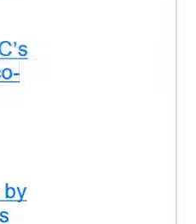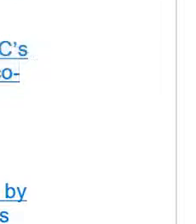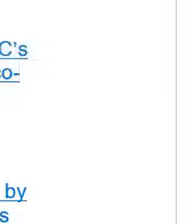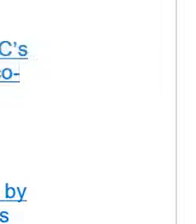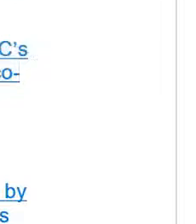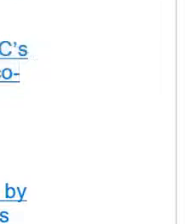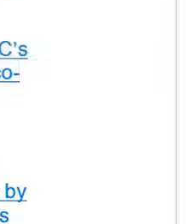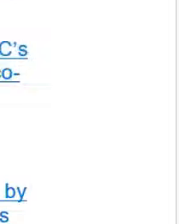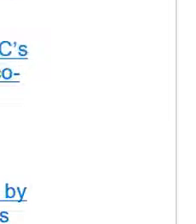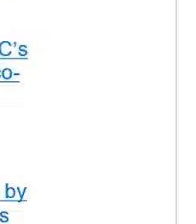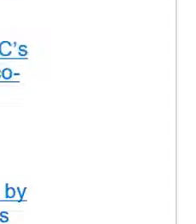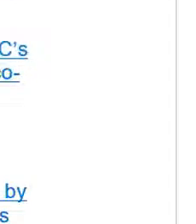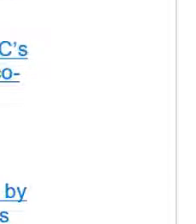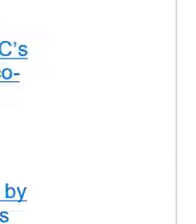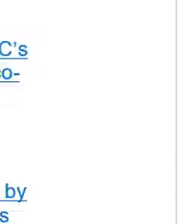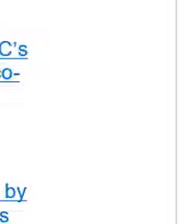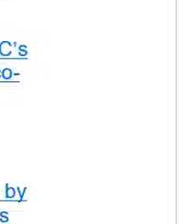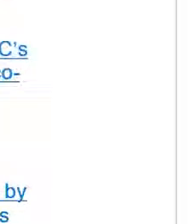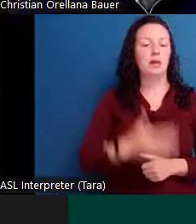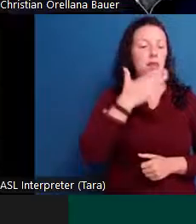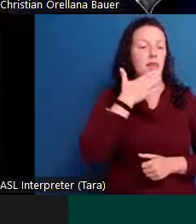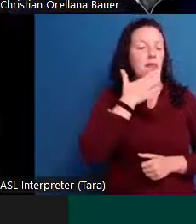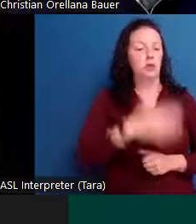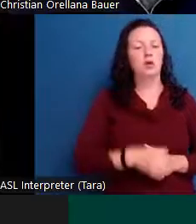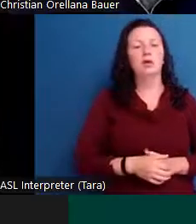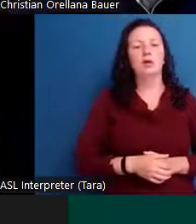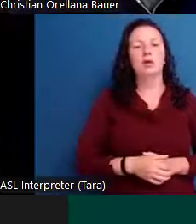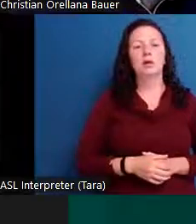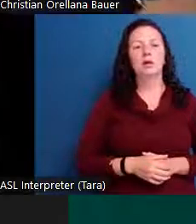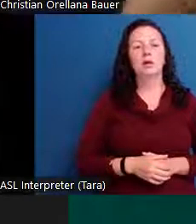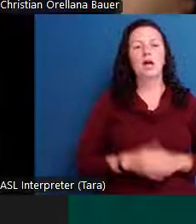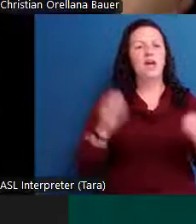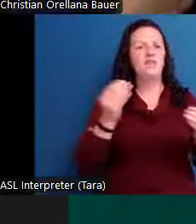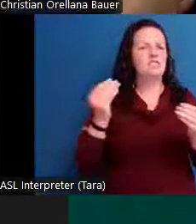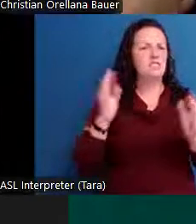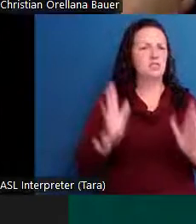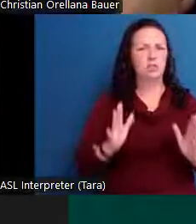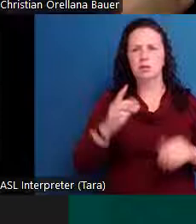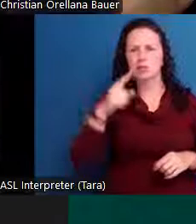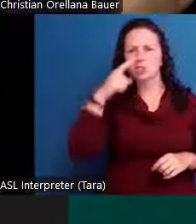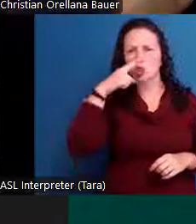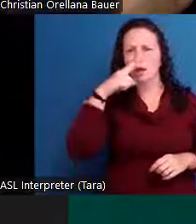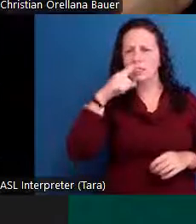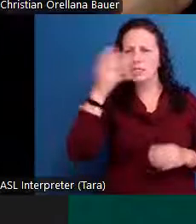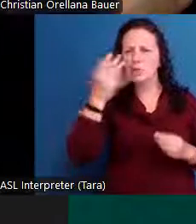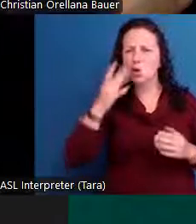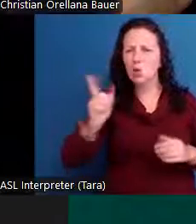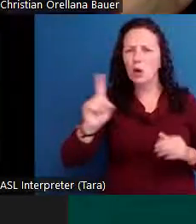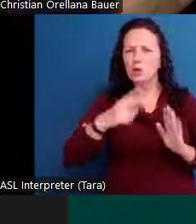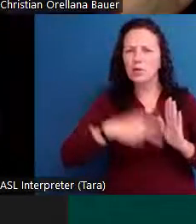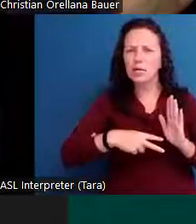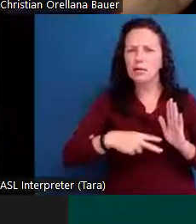Commissioner Jason, your hand is up as well. Thank you. Commissioner, facilitator, I omitted. Could you tell me where you were reading that from? That's in the